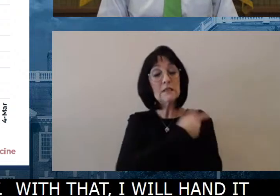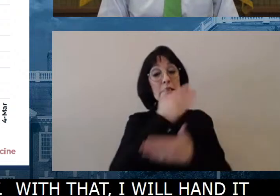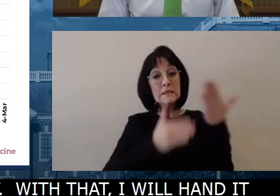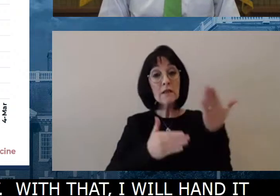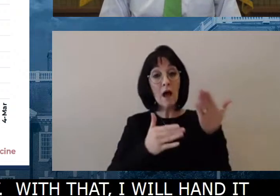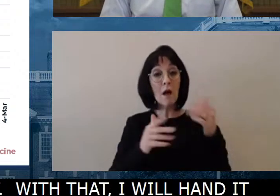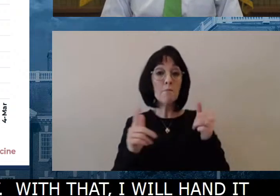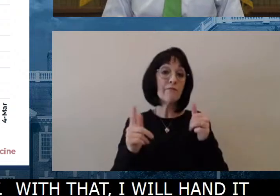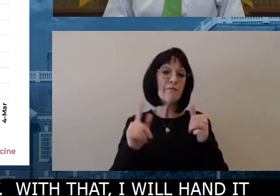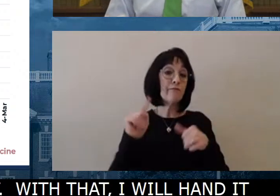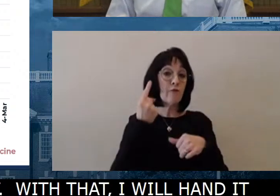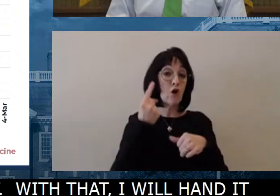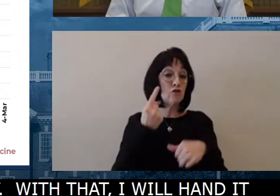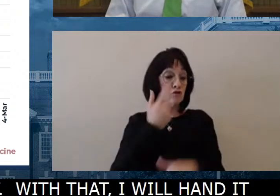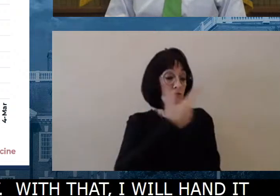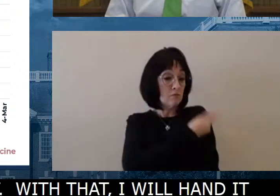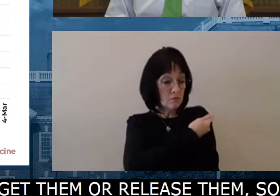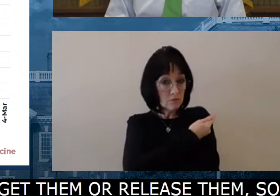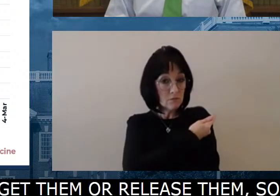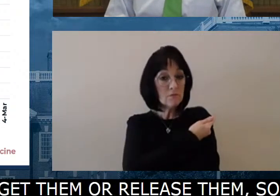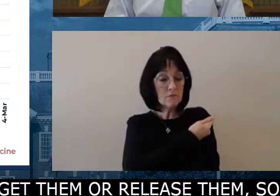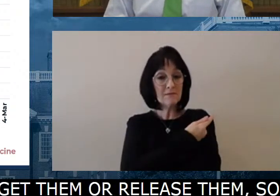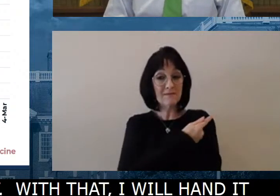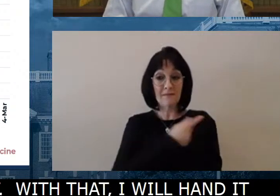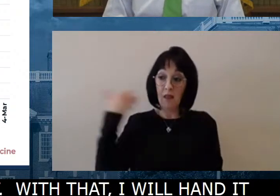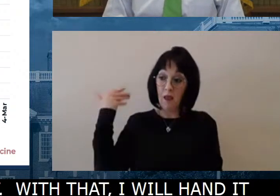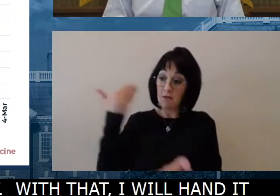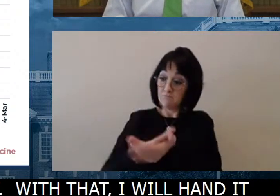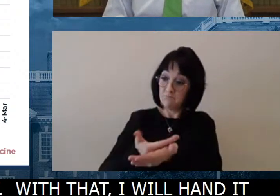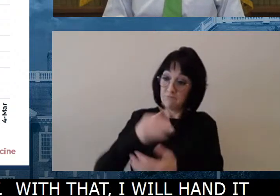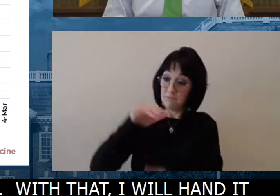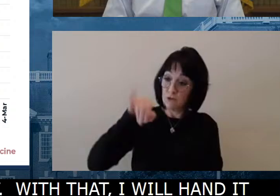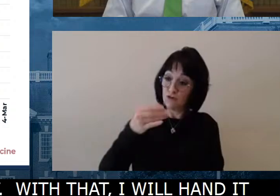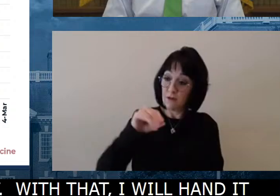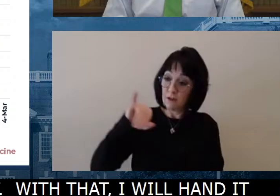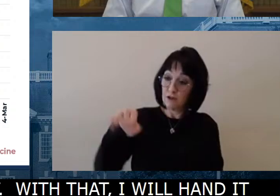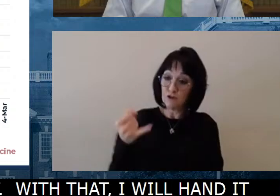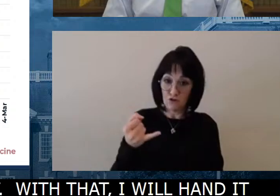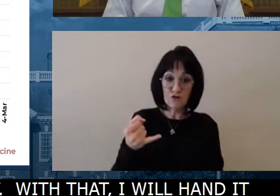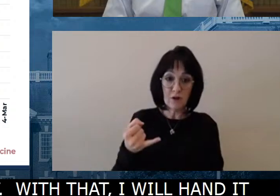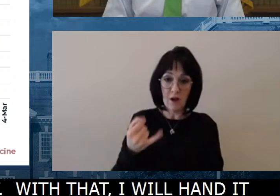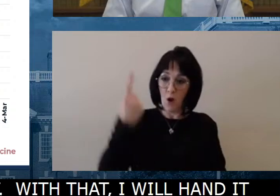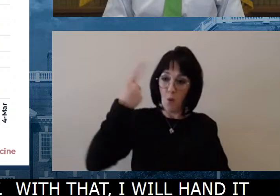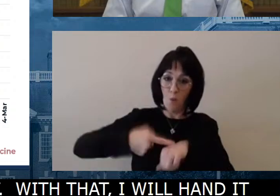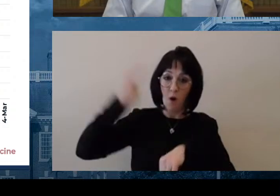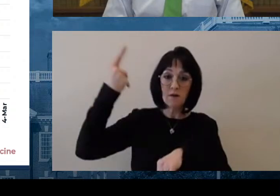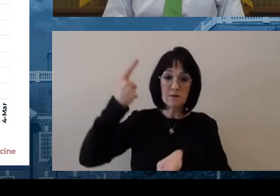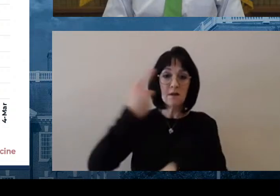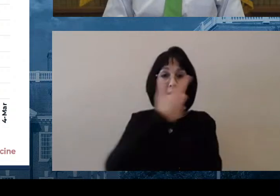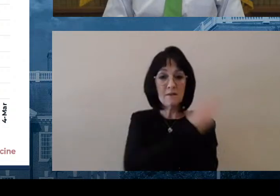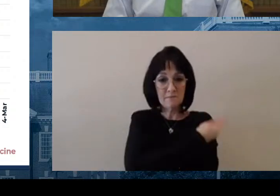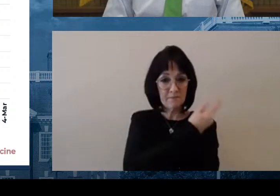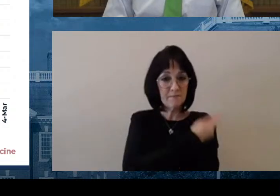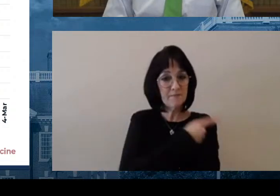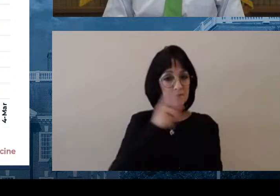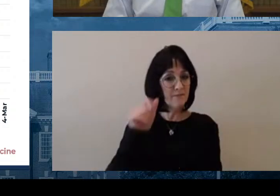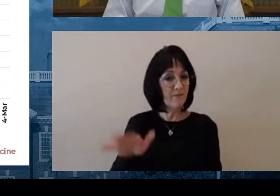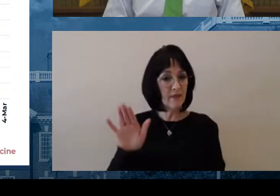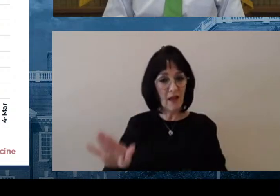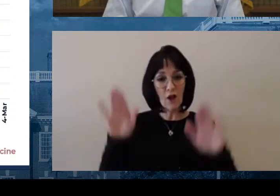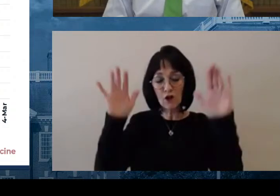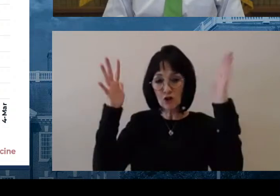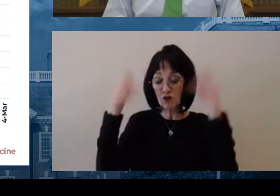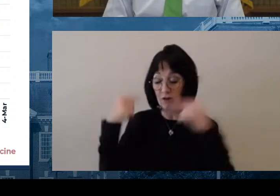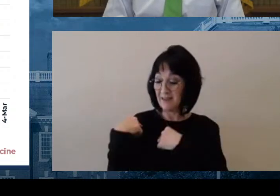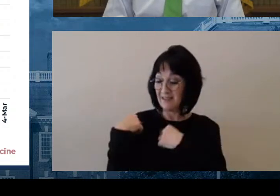recently. The arrival of Johnson & Johnson one-dose vaccine, that's a big deal. We've gone just in the last month, if you